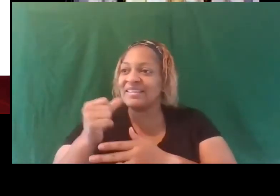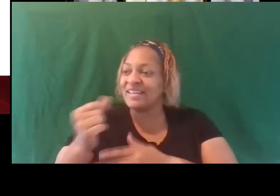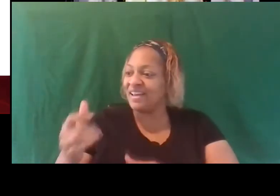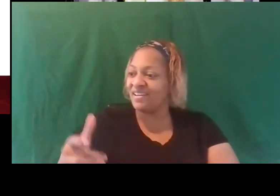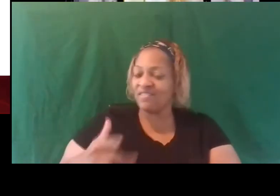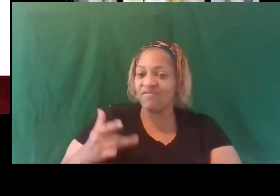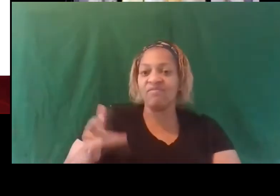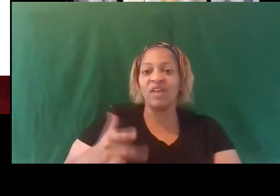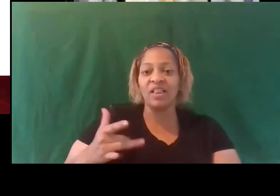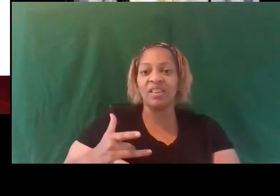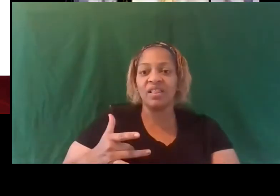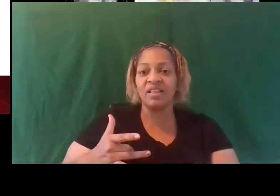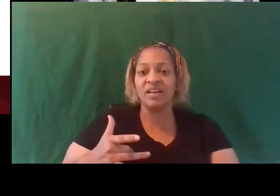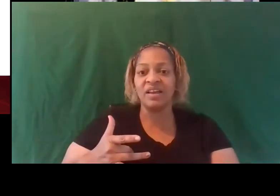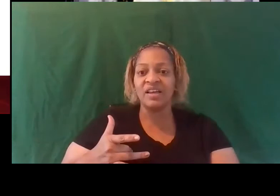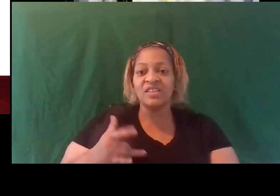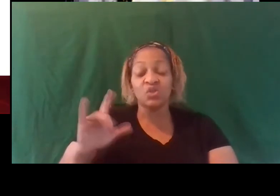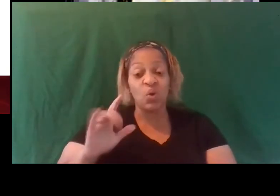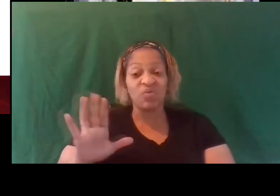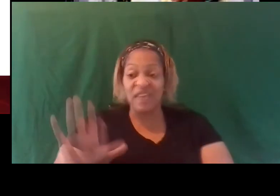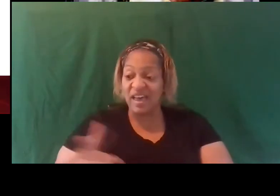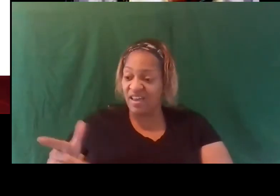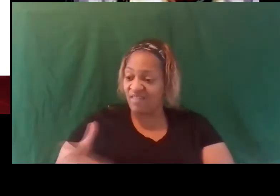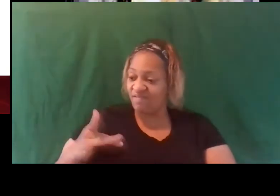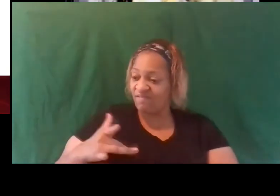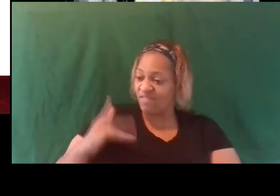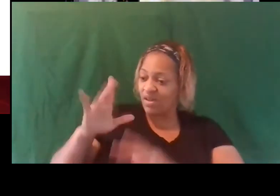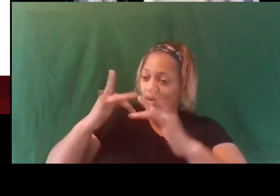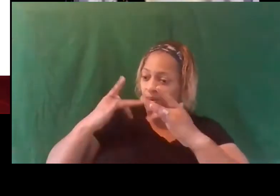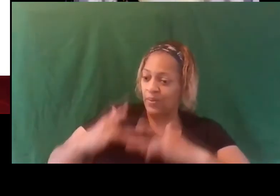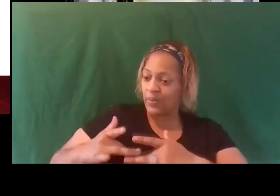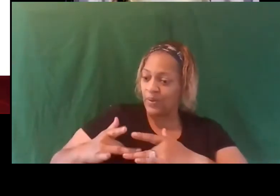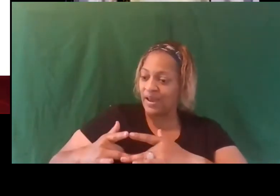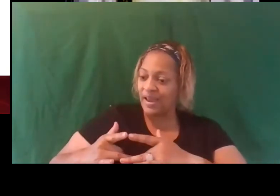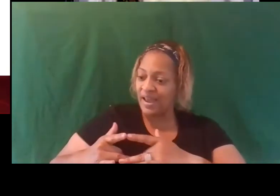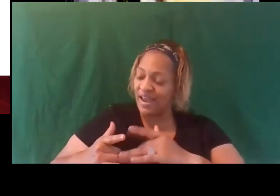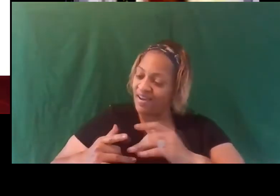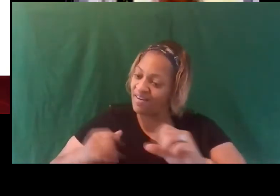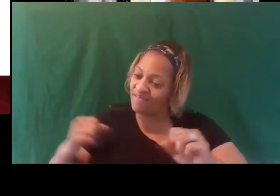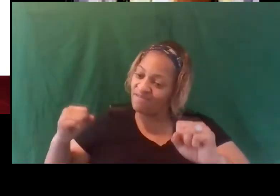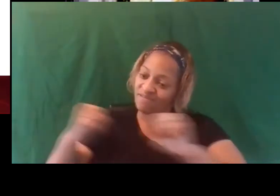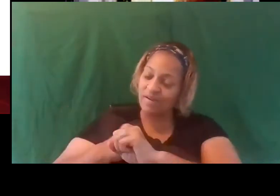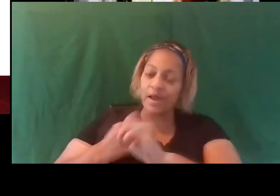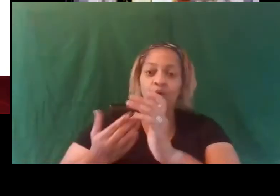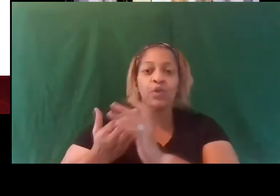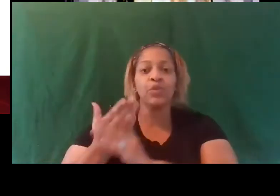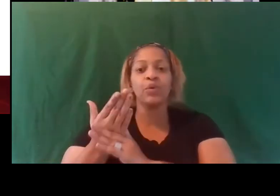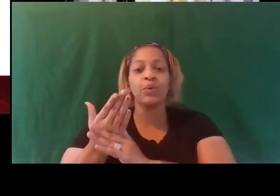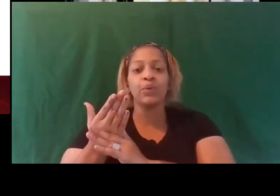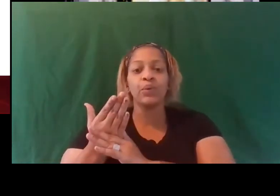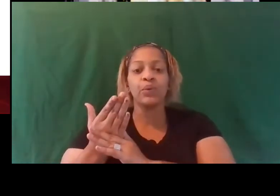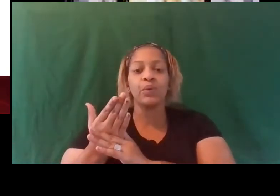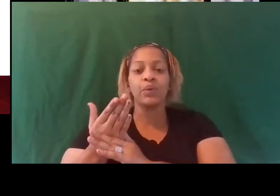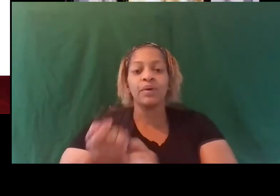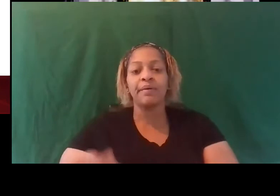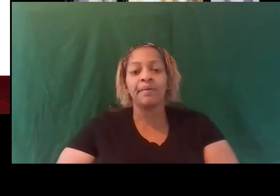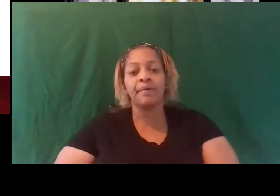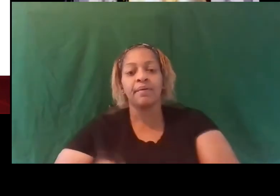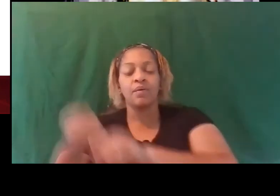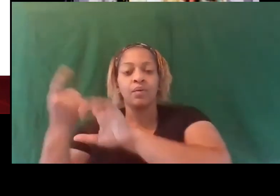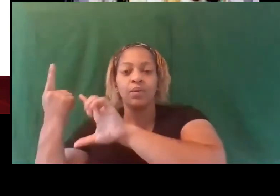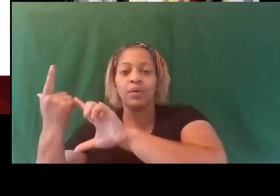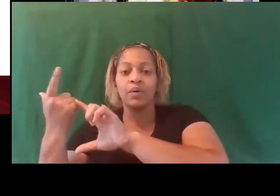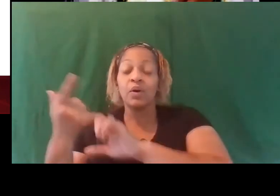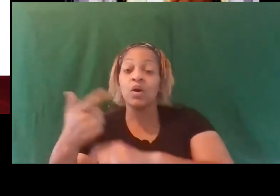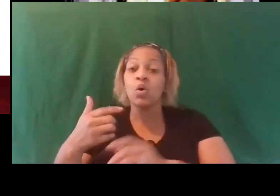feeling, but I've moved through it and past it. The way we live our lives is our prayer.